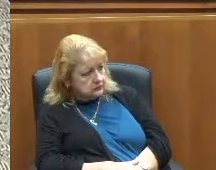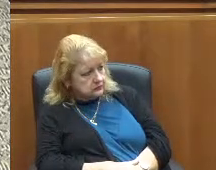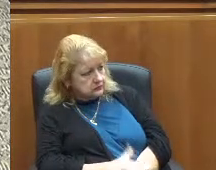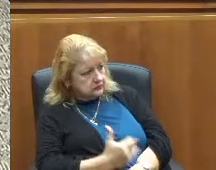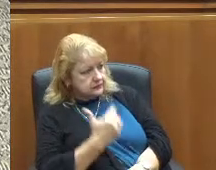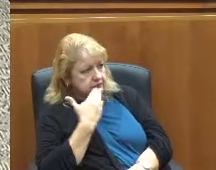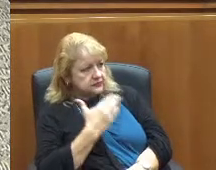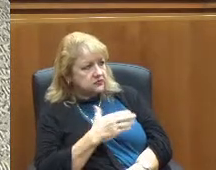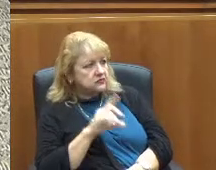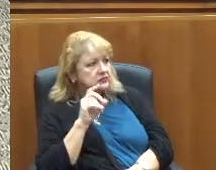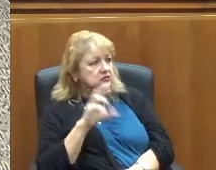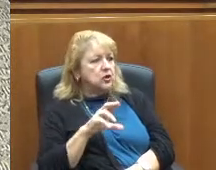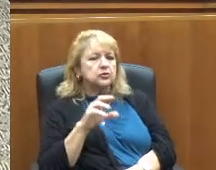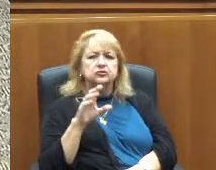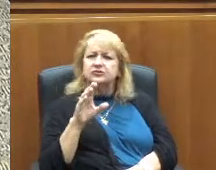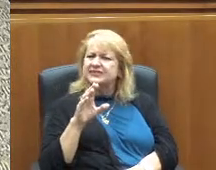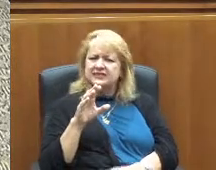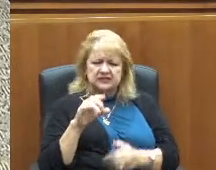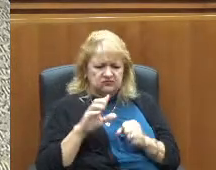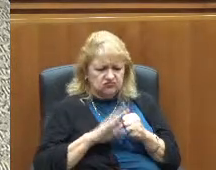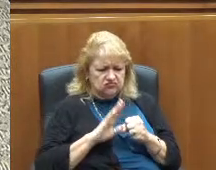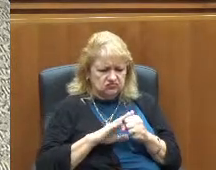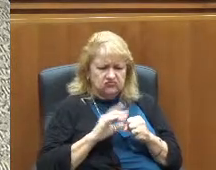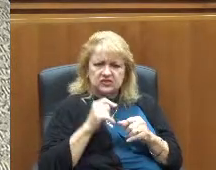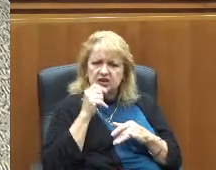Dr. Brumley and Bessie Moore